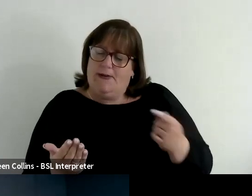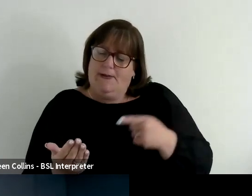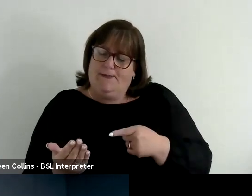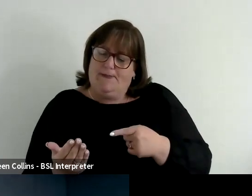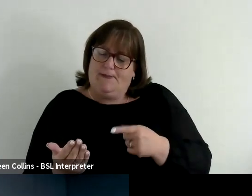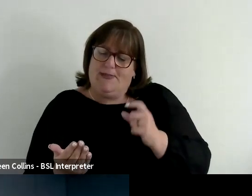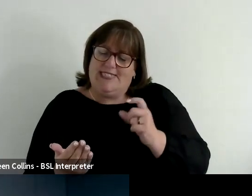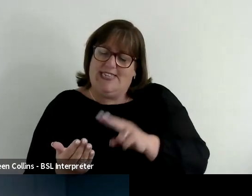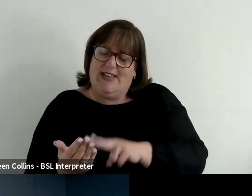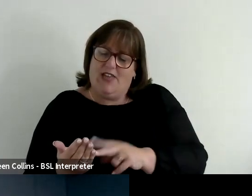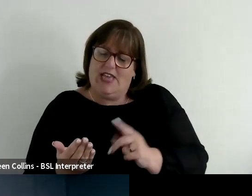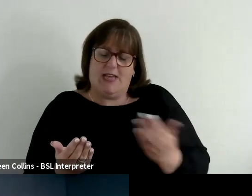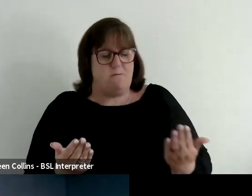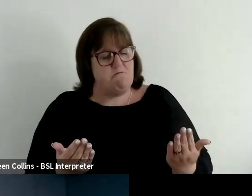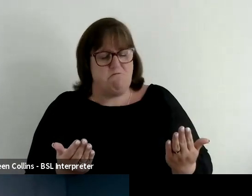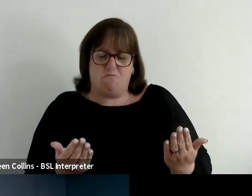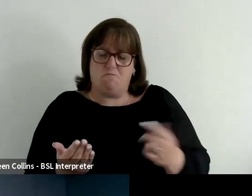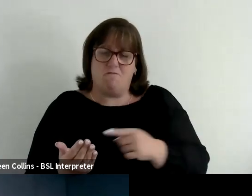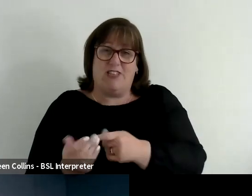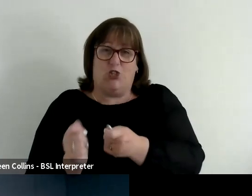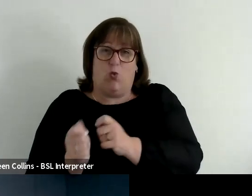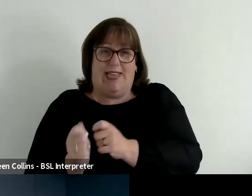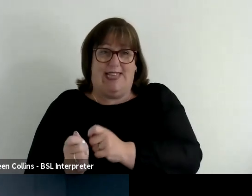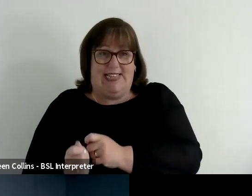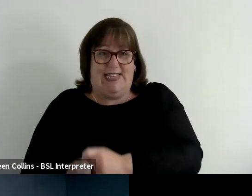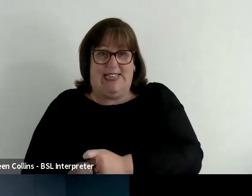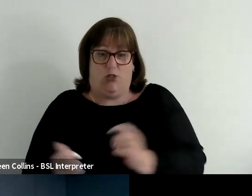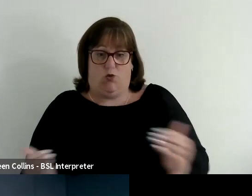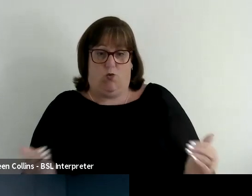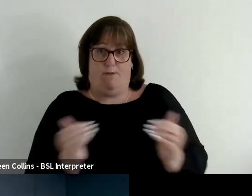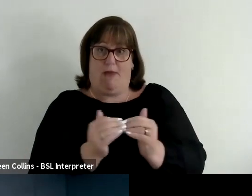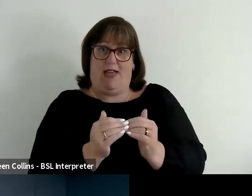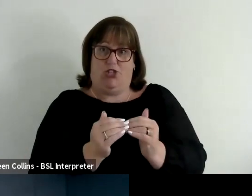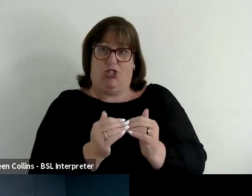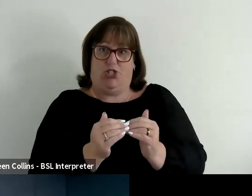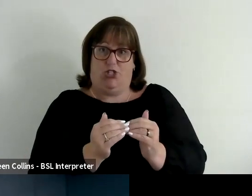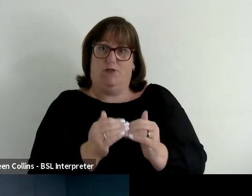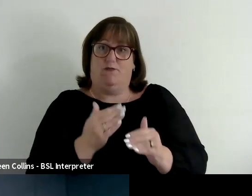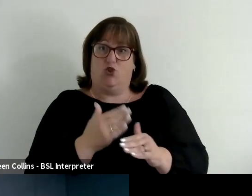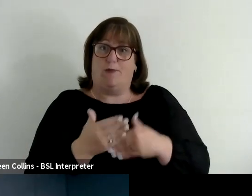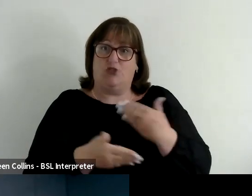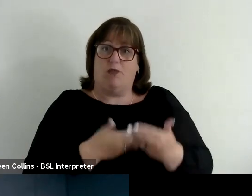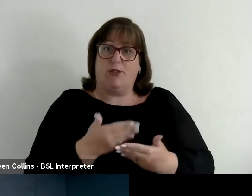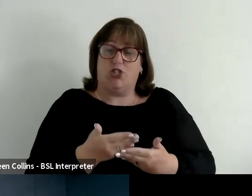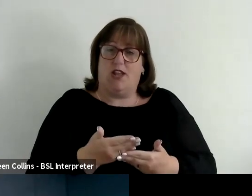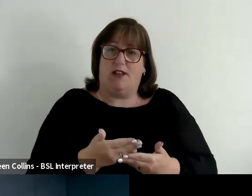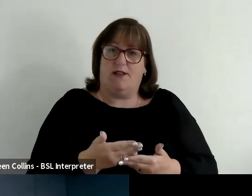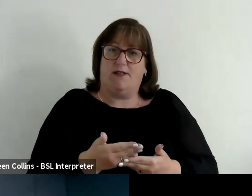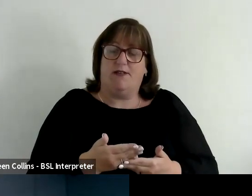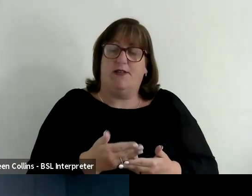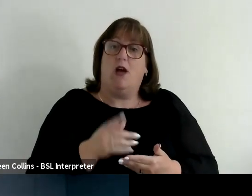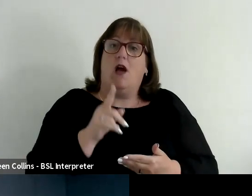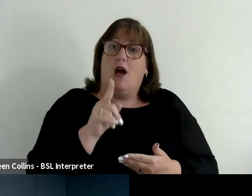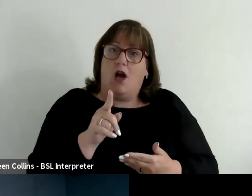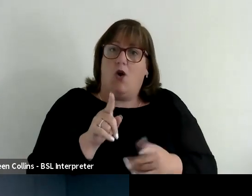areas that are mentioned on the job description. And a sort of third thing, which is also equally important,